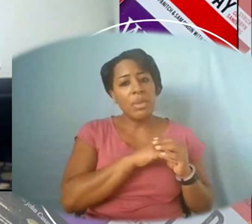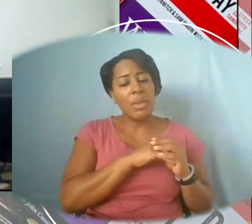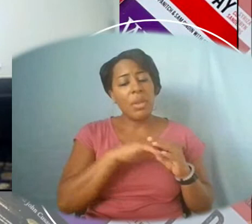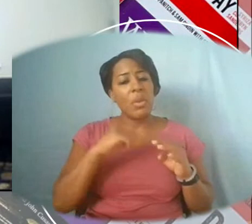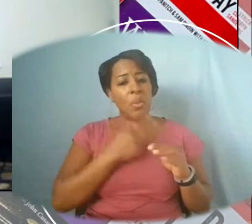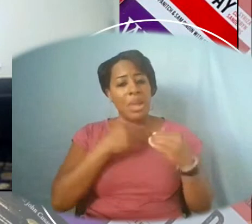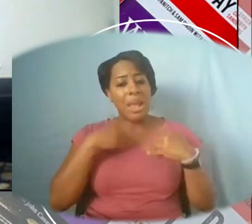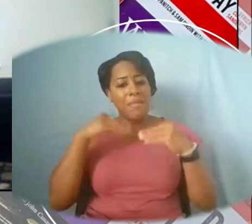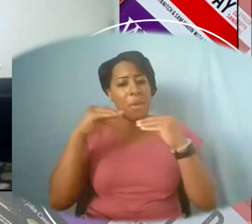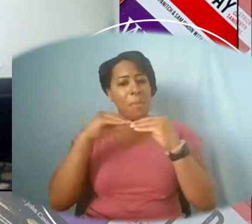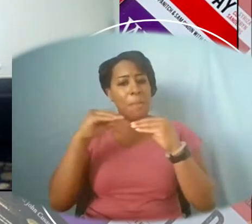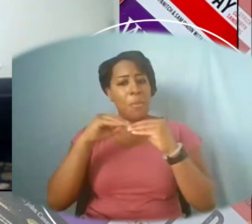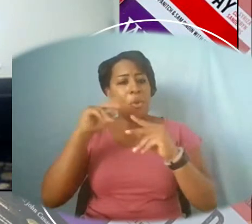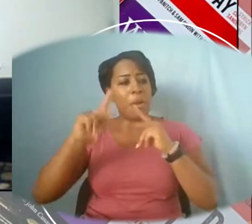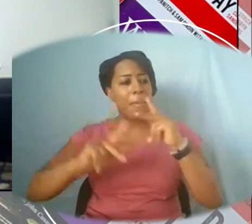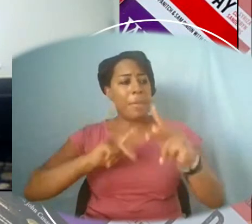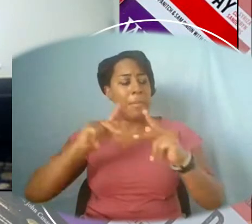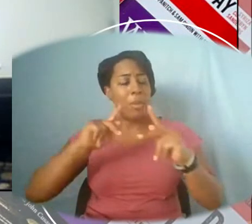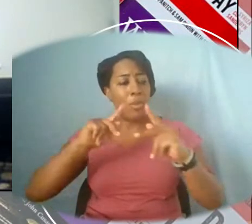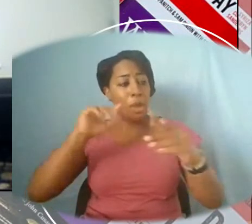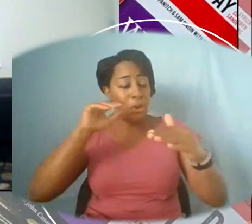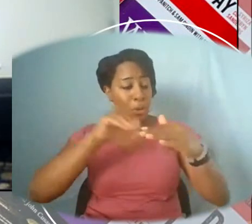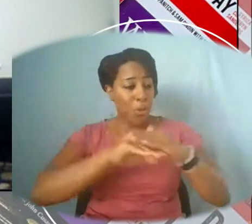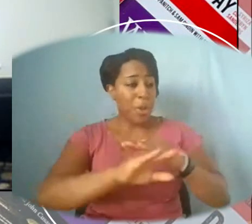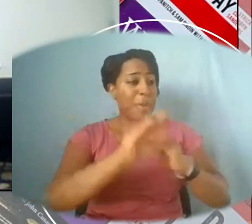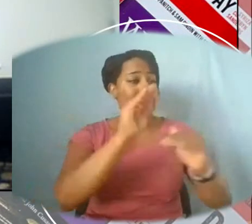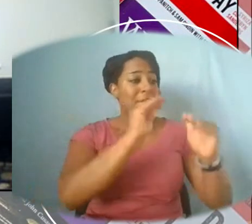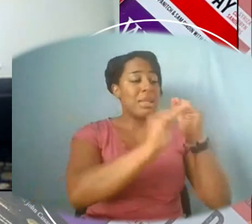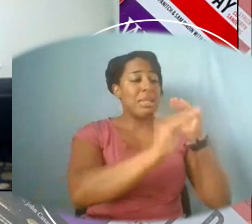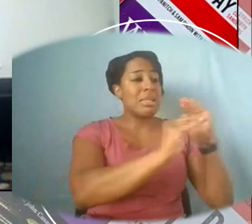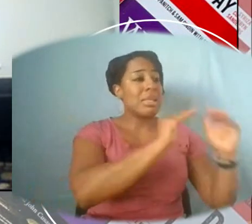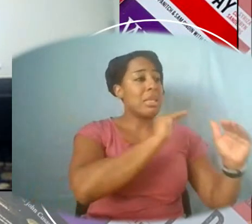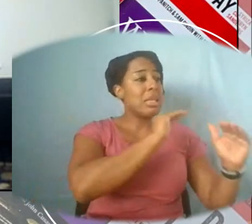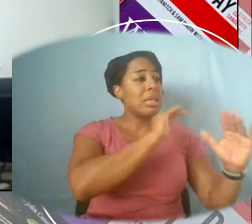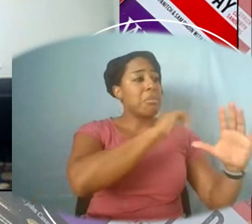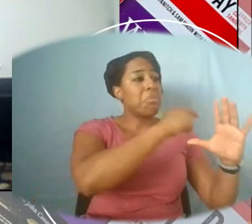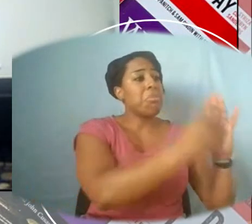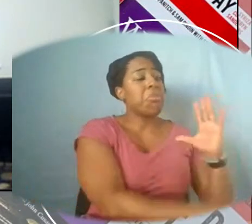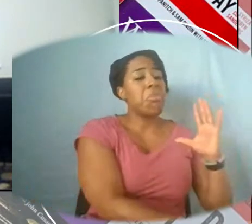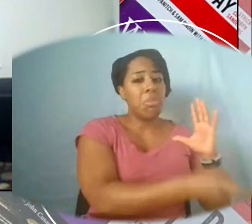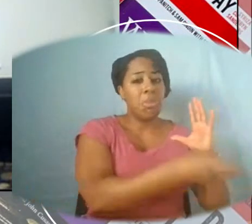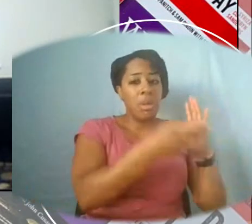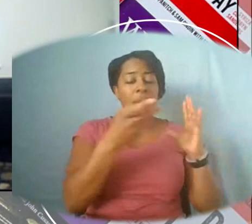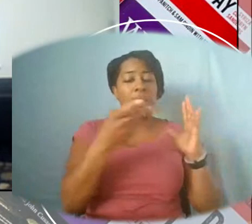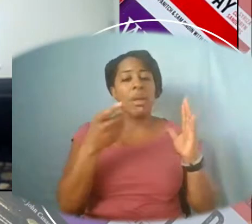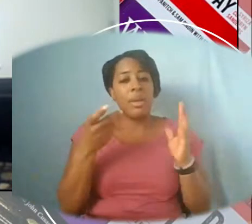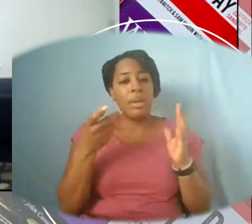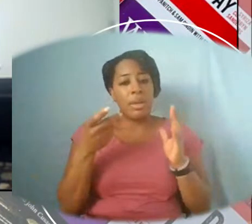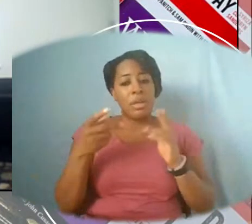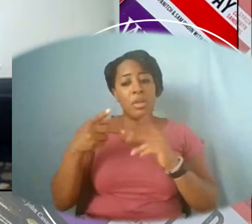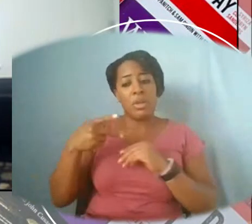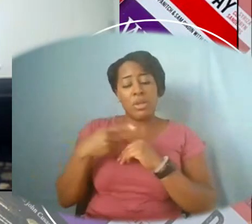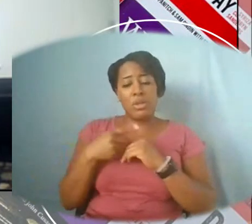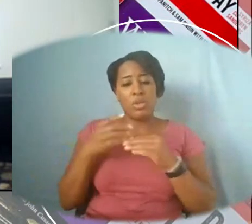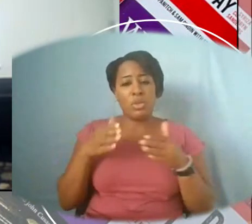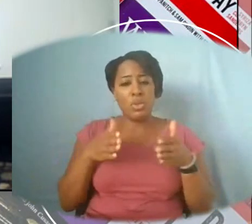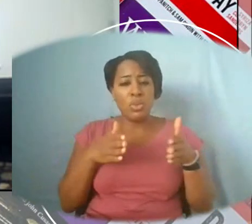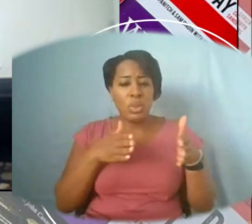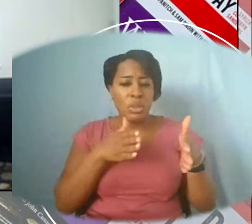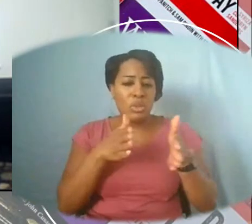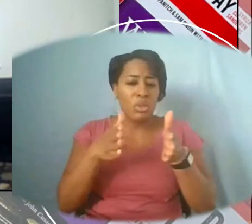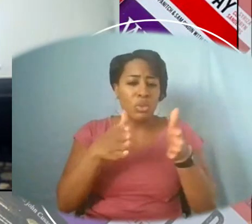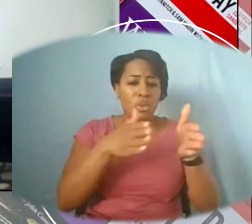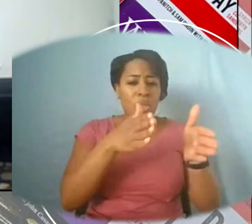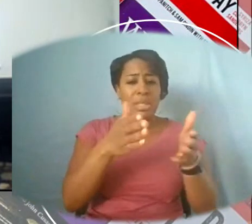citizens of 3 decades unseen? To pothole streets, men and women who have gone in, healing souls that